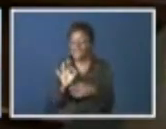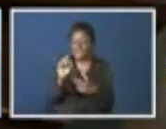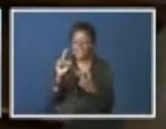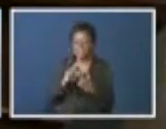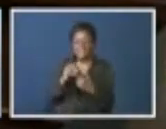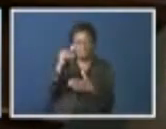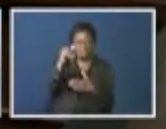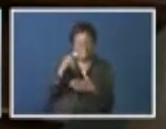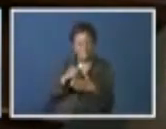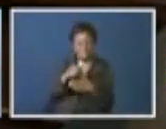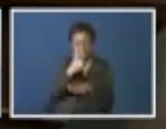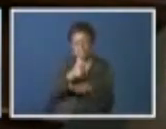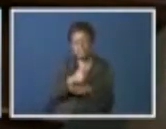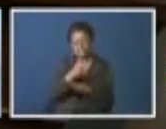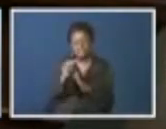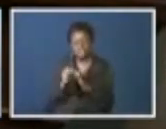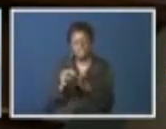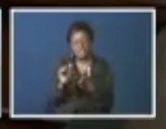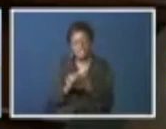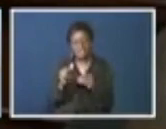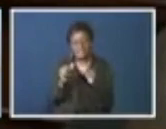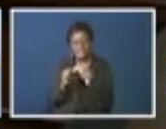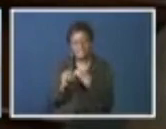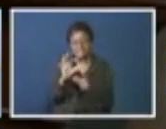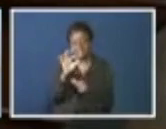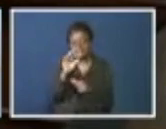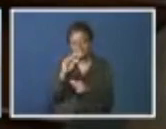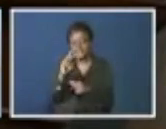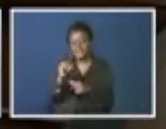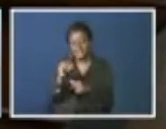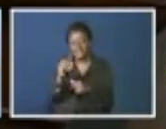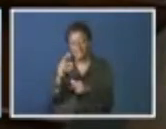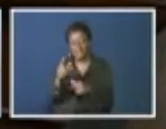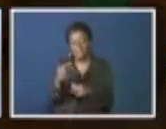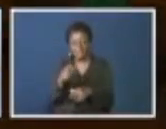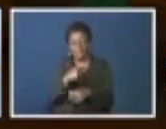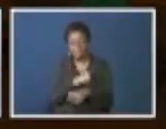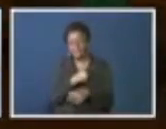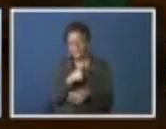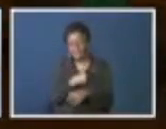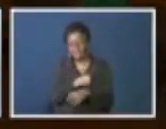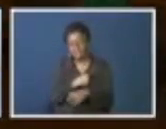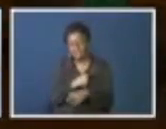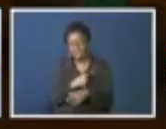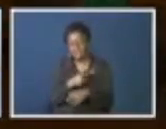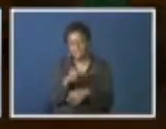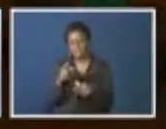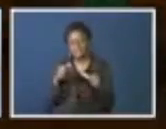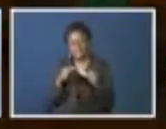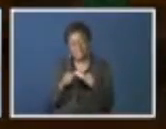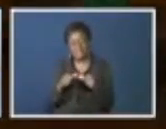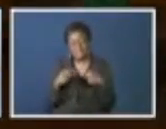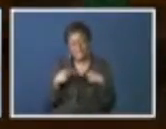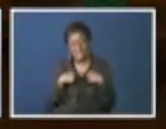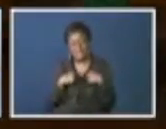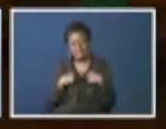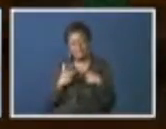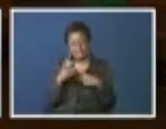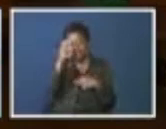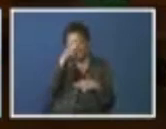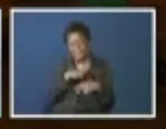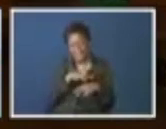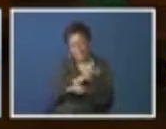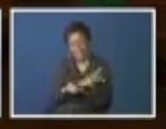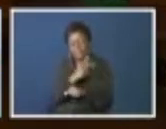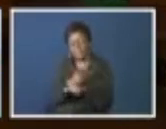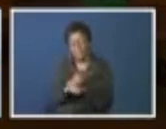9 months into an administration that it's still the Free National Movement's fault. Come on, Madam Speaker. Still have a manpower shortage. When I last